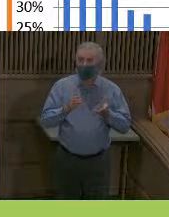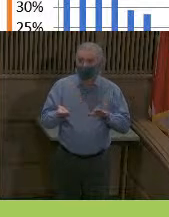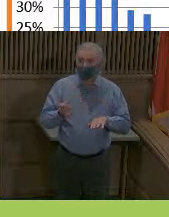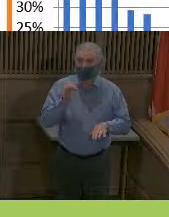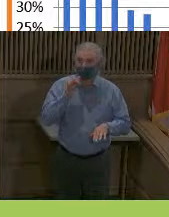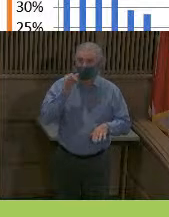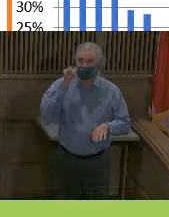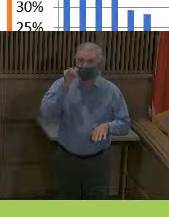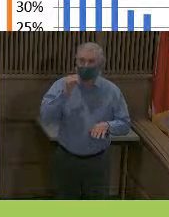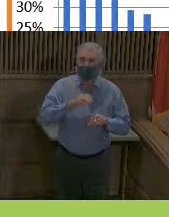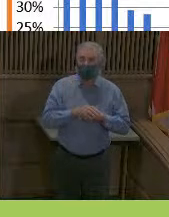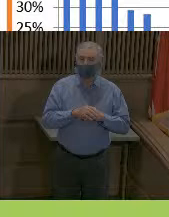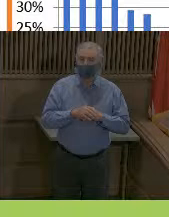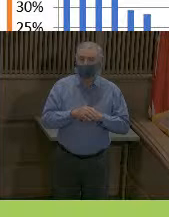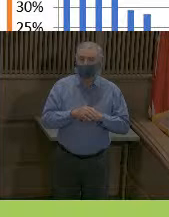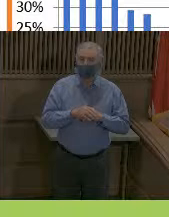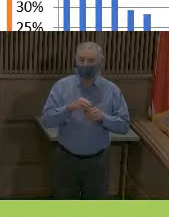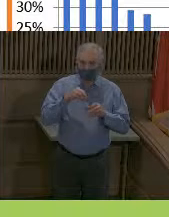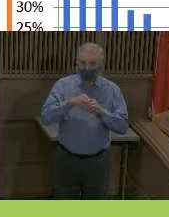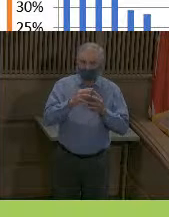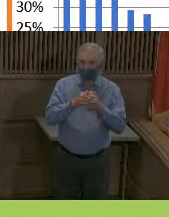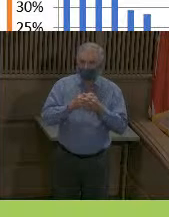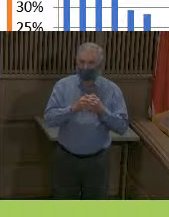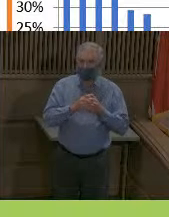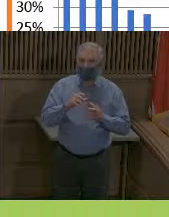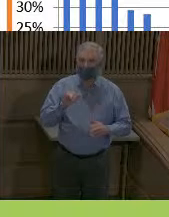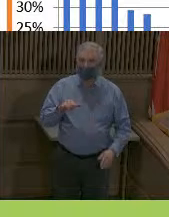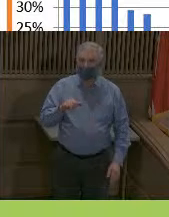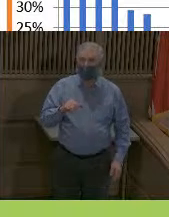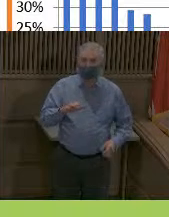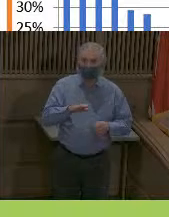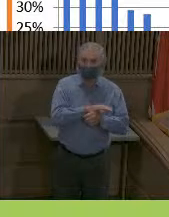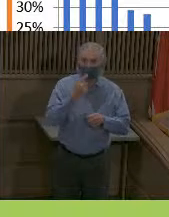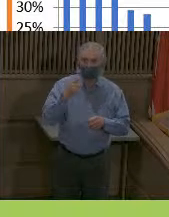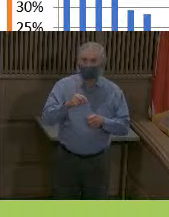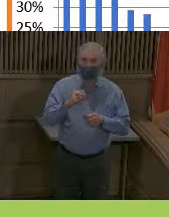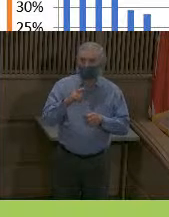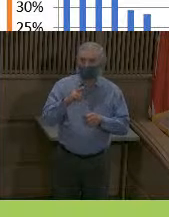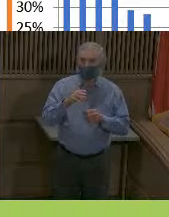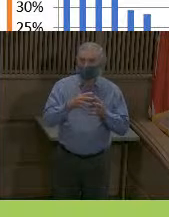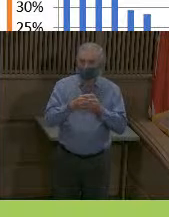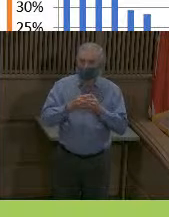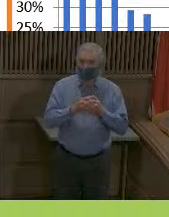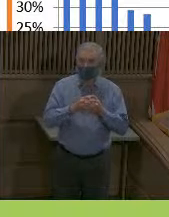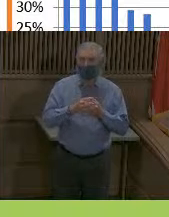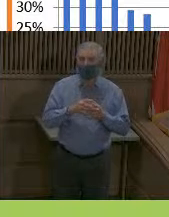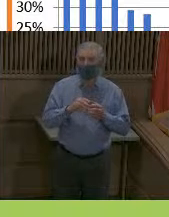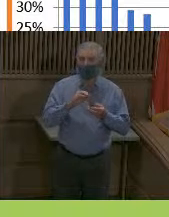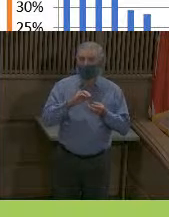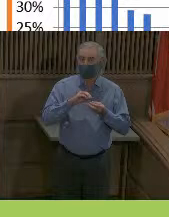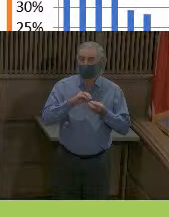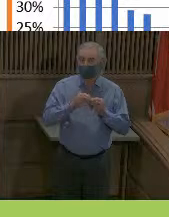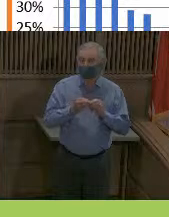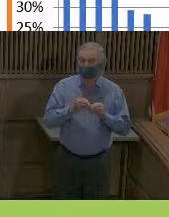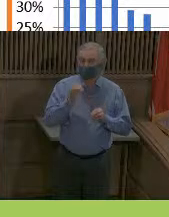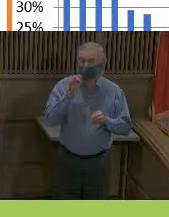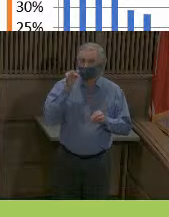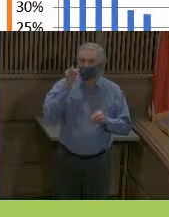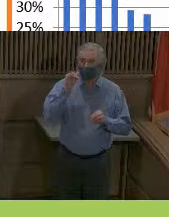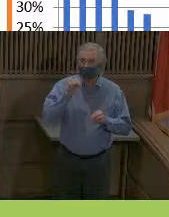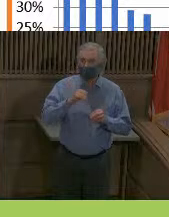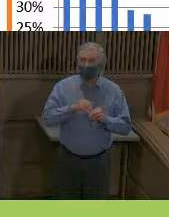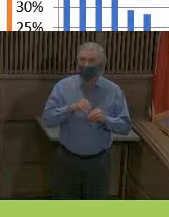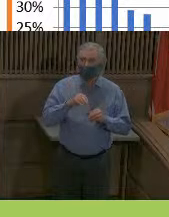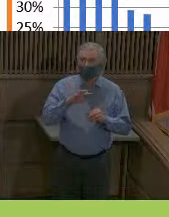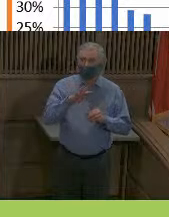to 12th, it was 4,406. Total for the United States, yesterday's numbers were